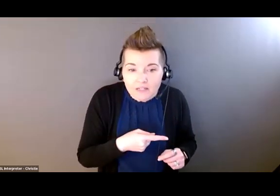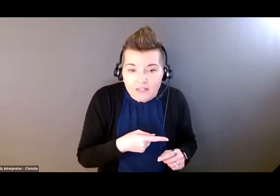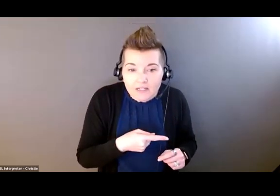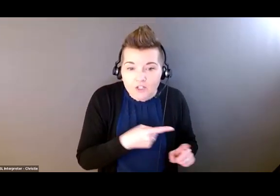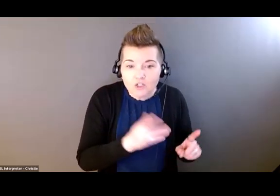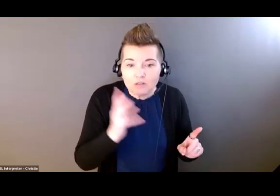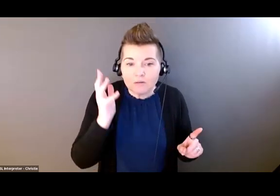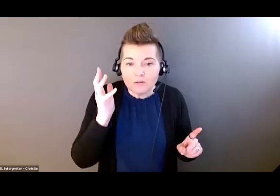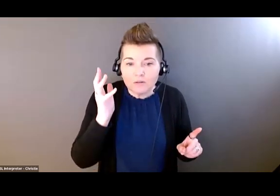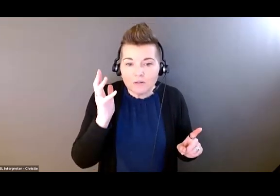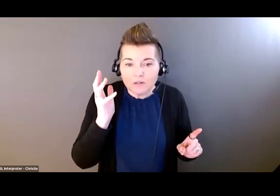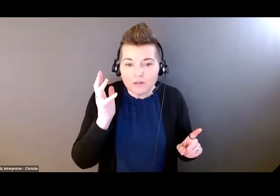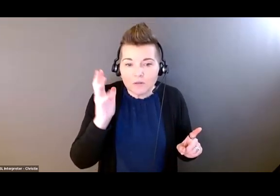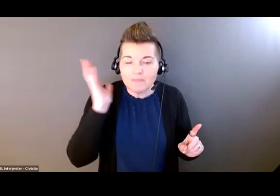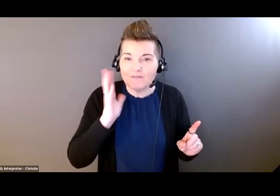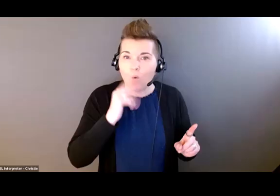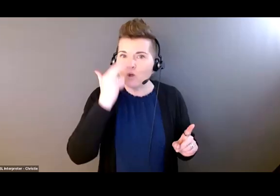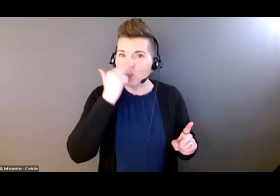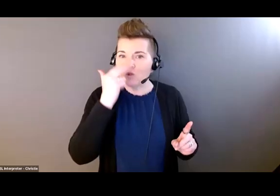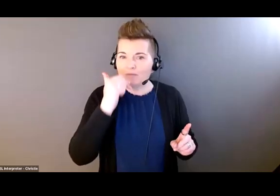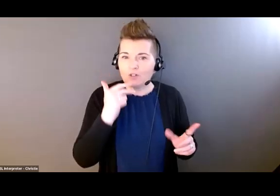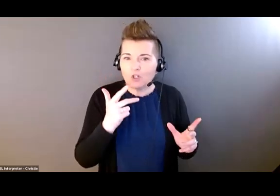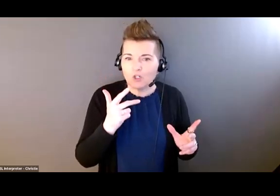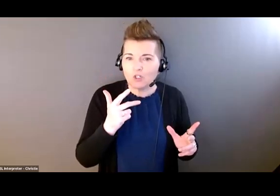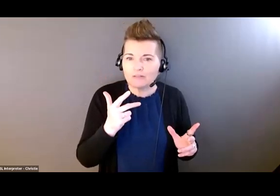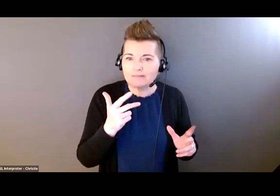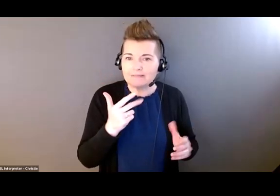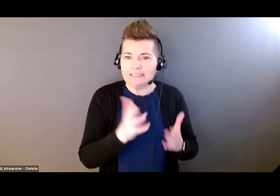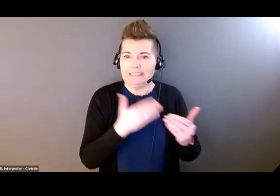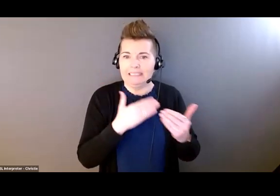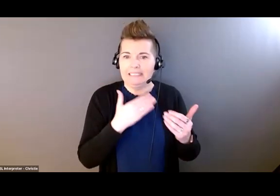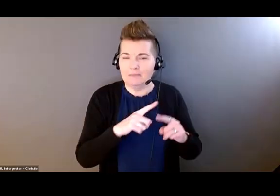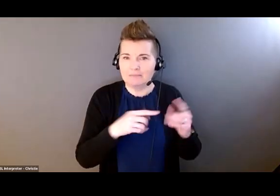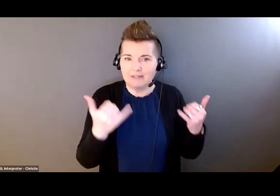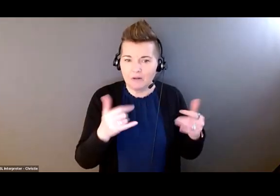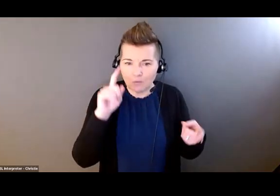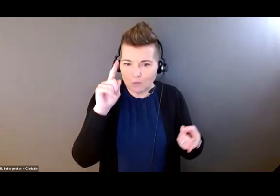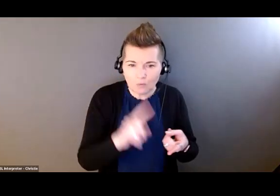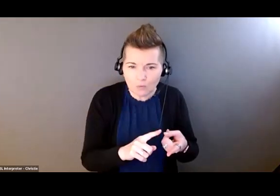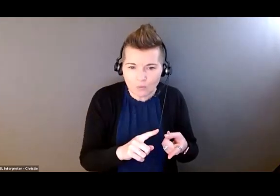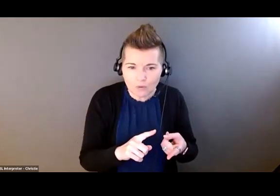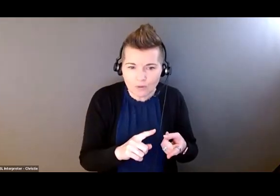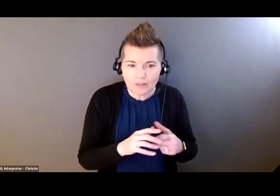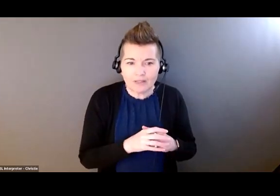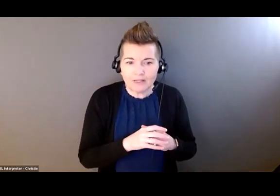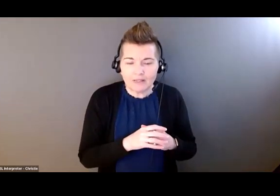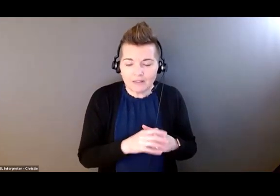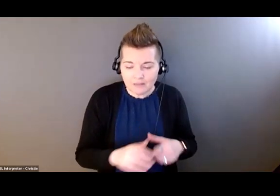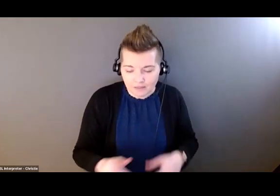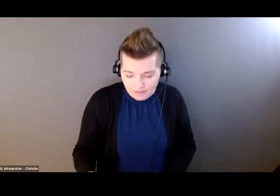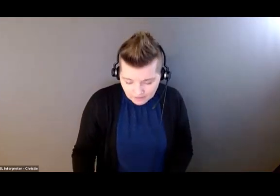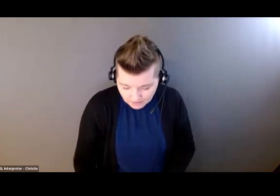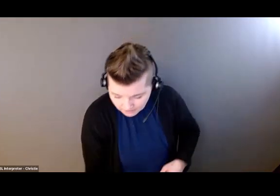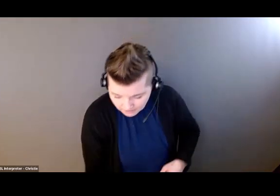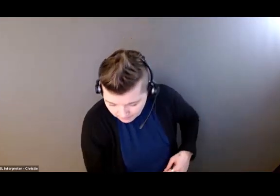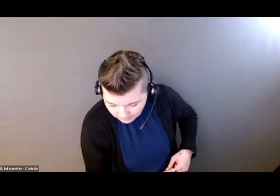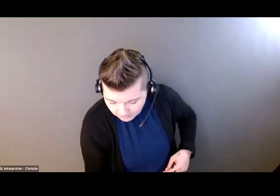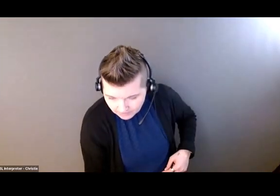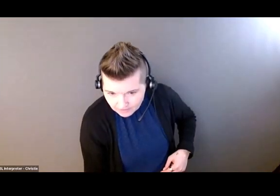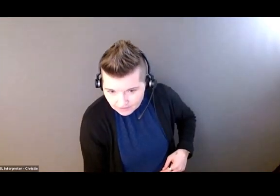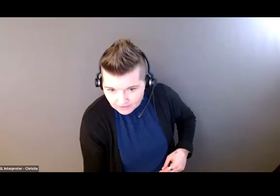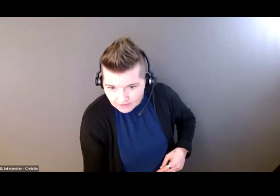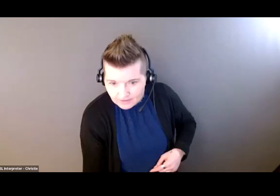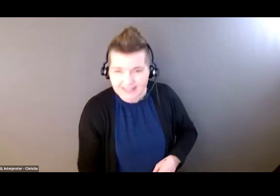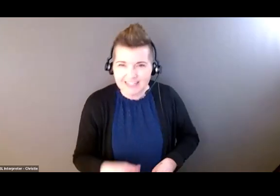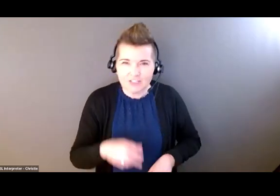her brilliant sense of humor has begun to shine brighter with each passing day. Her laughter often fills the